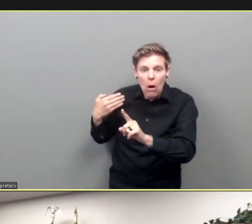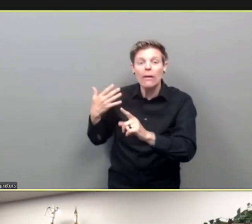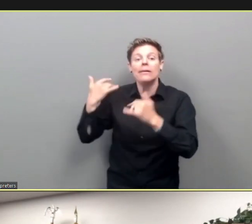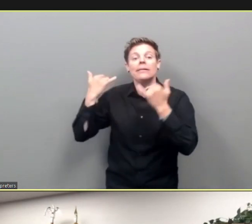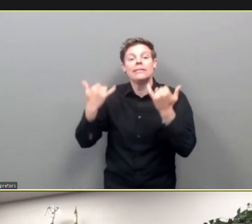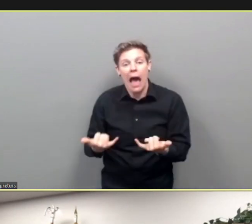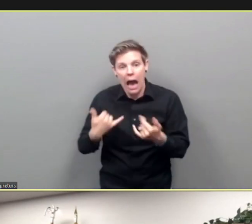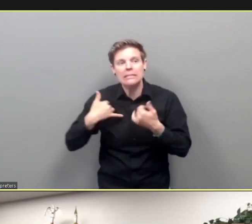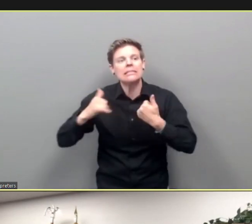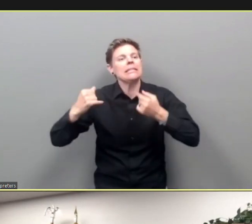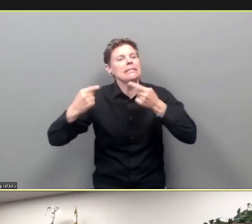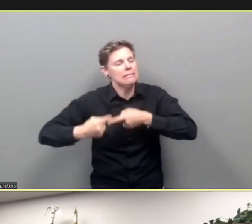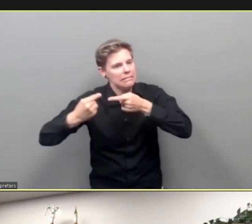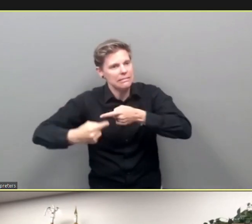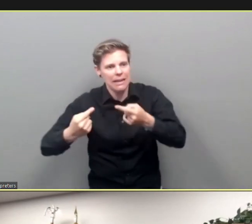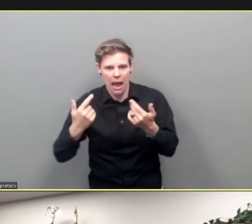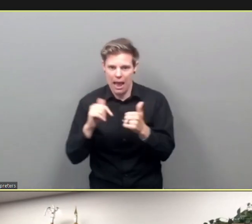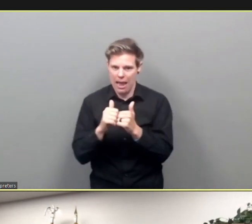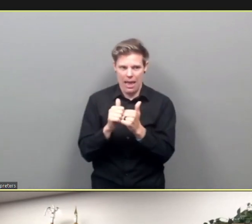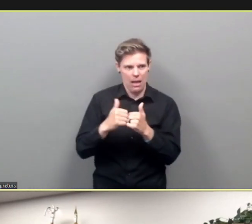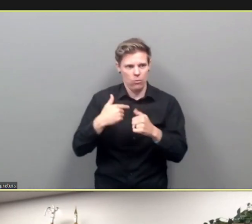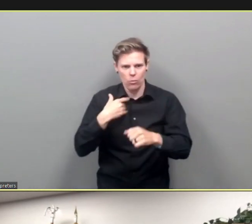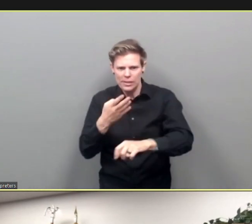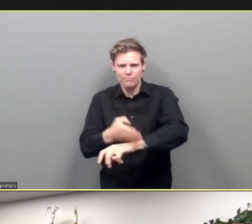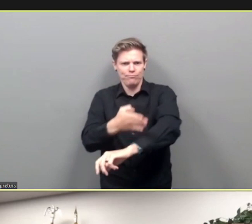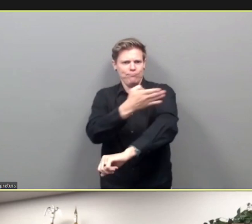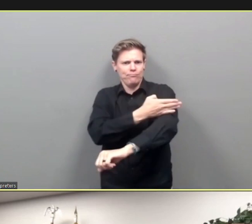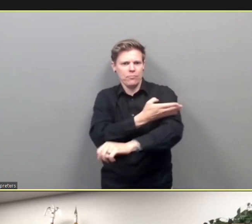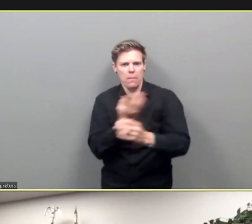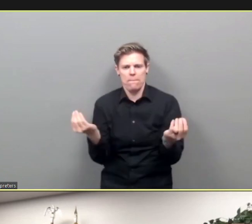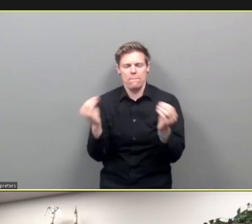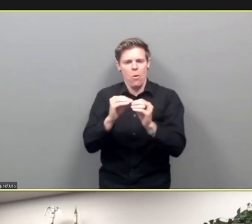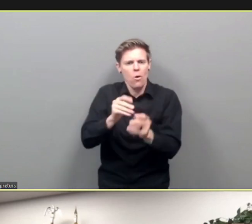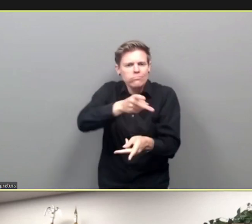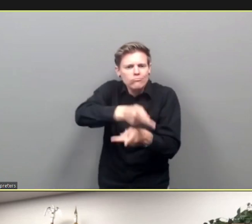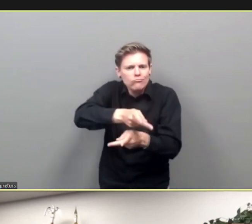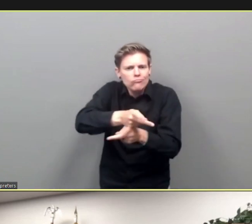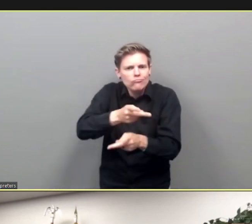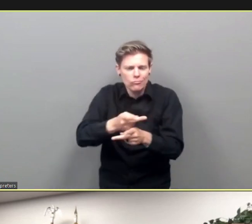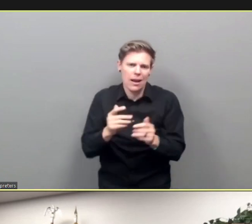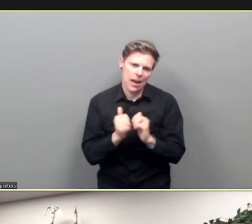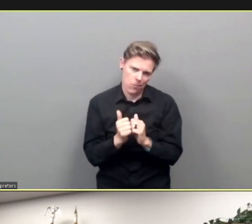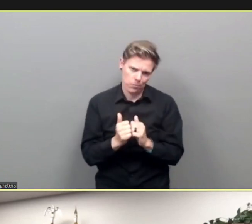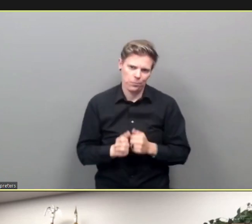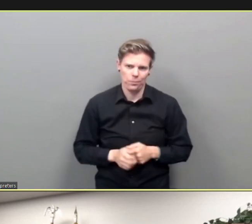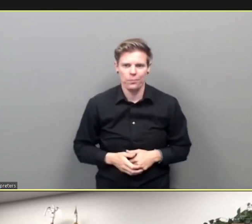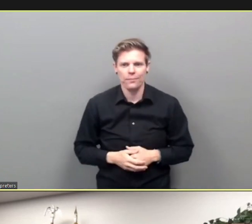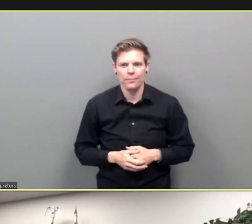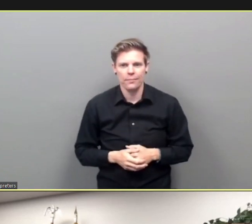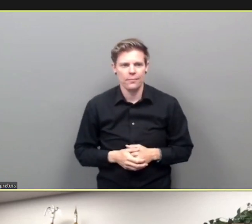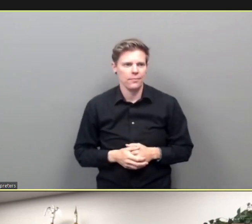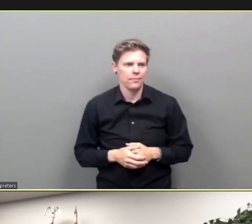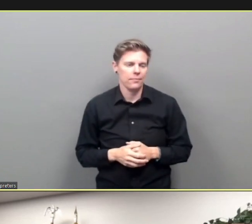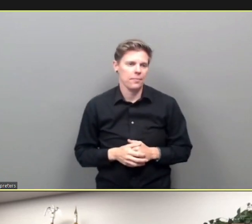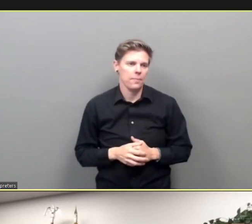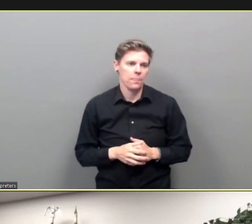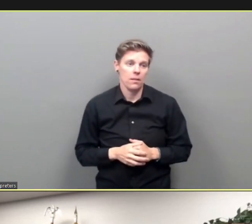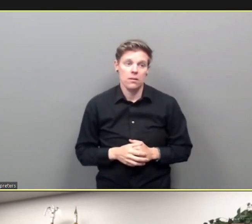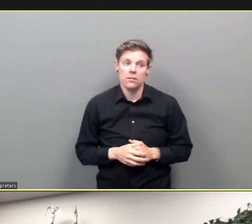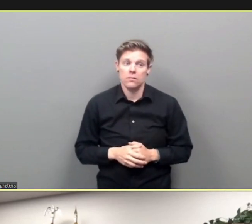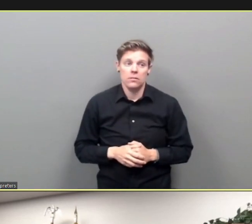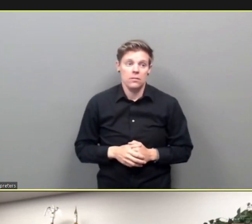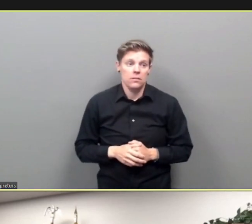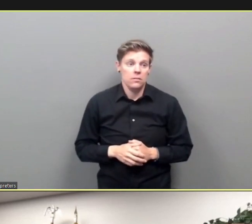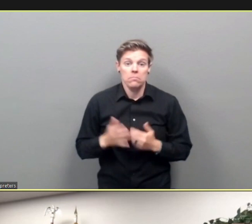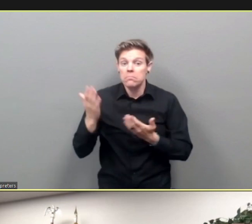care. Every now and then there'll be a tweet from someone who's didn't get the care they wanted. There was one last